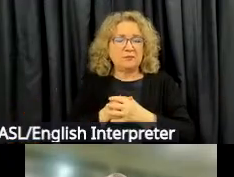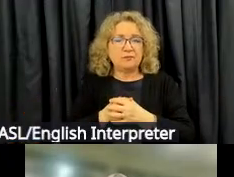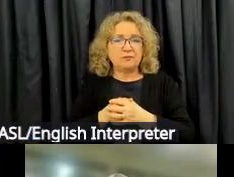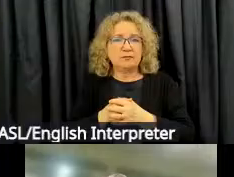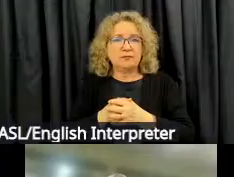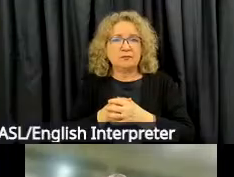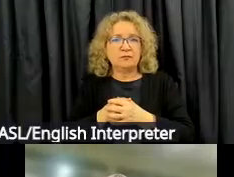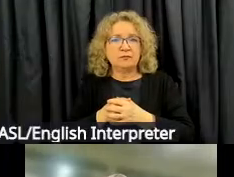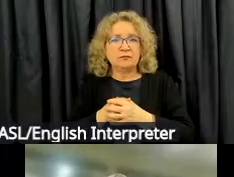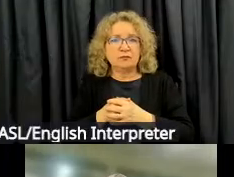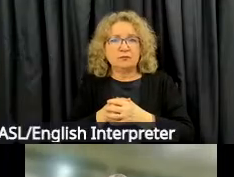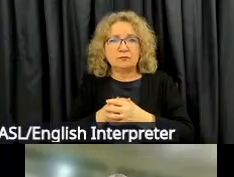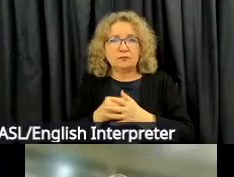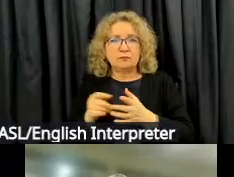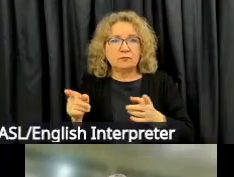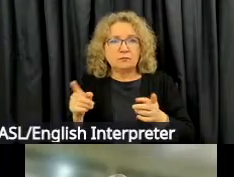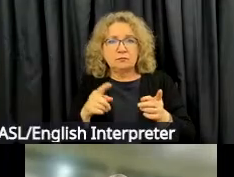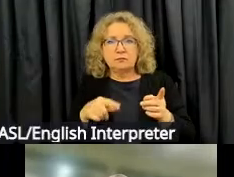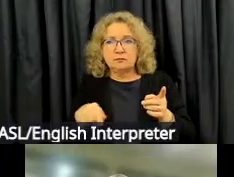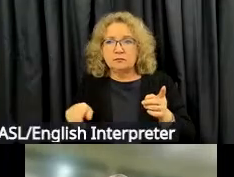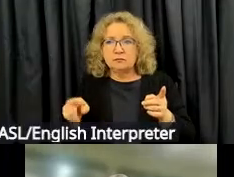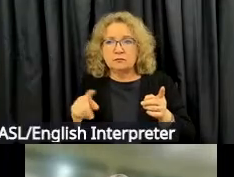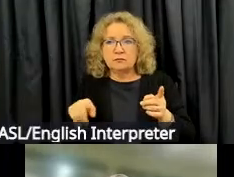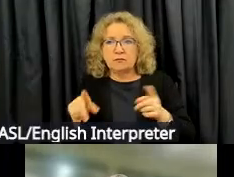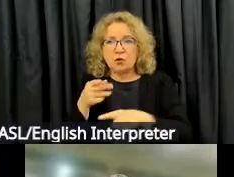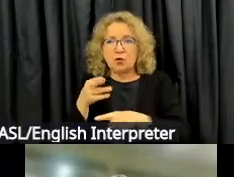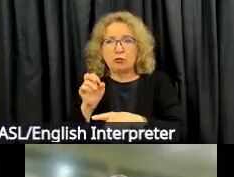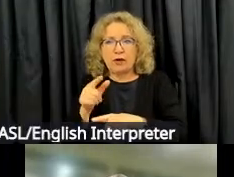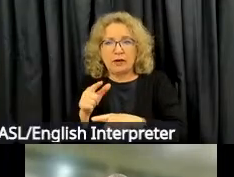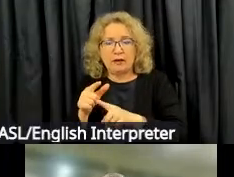If I could jump in on that point,